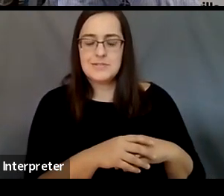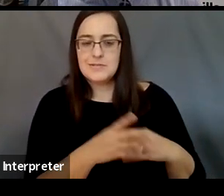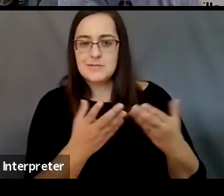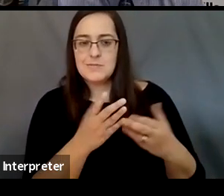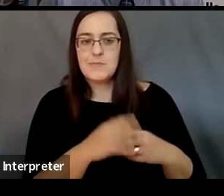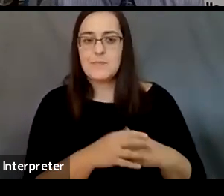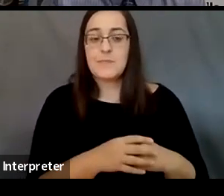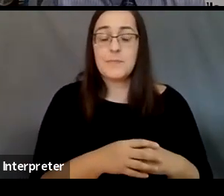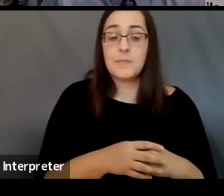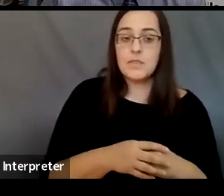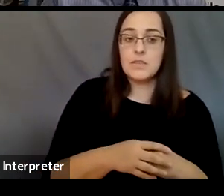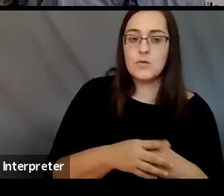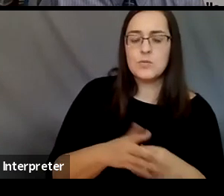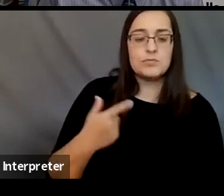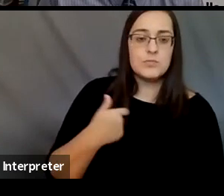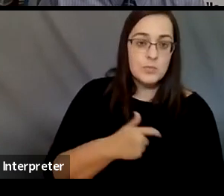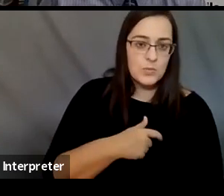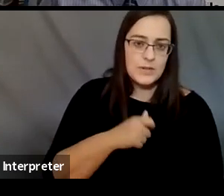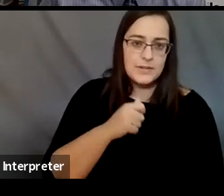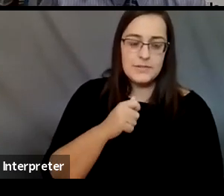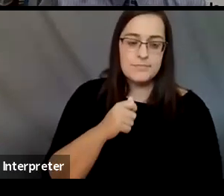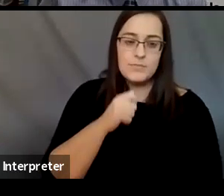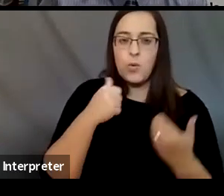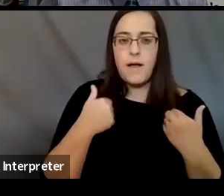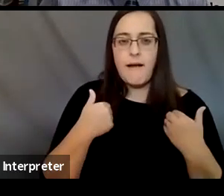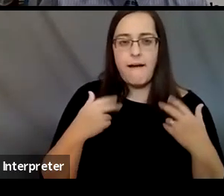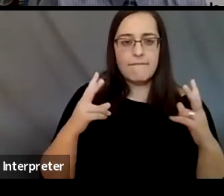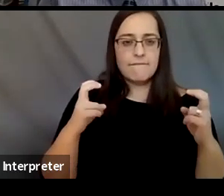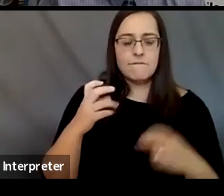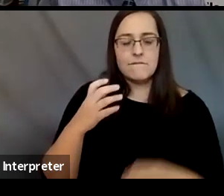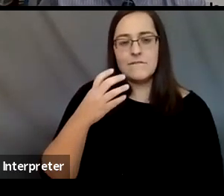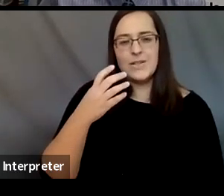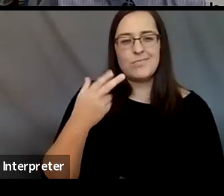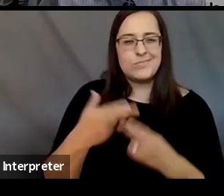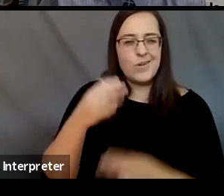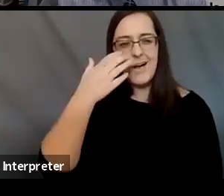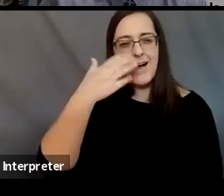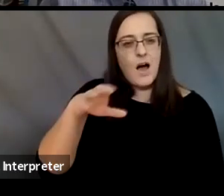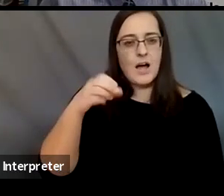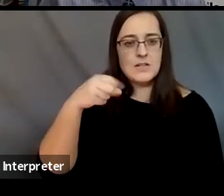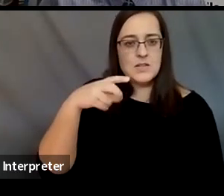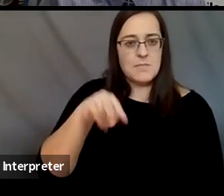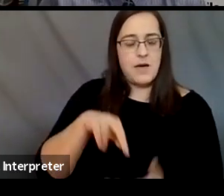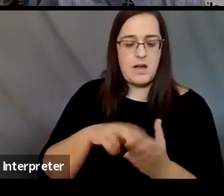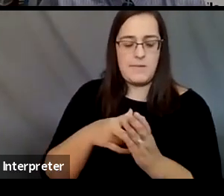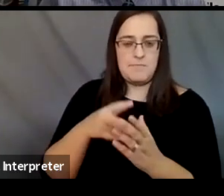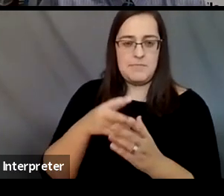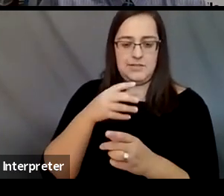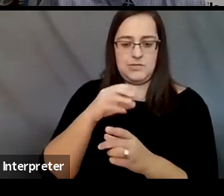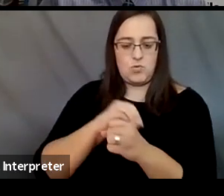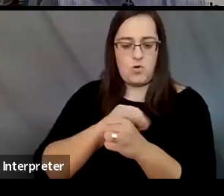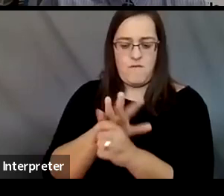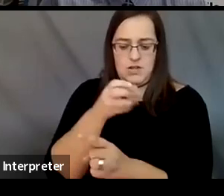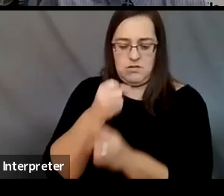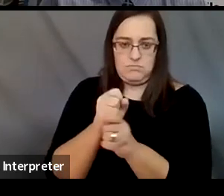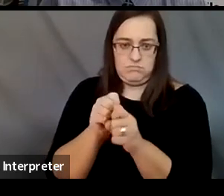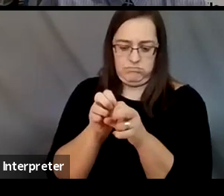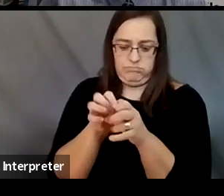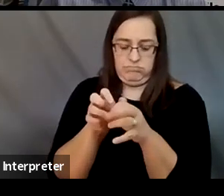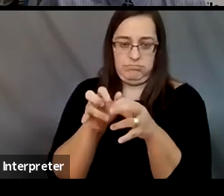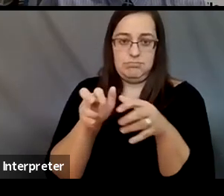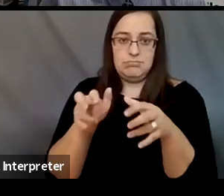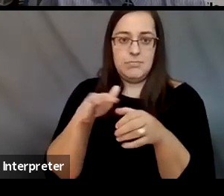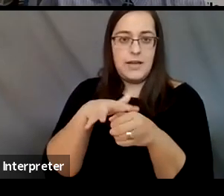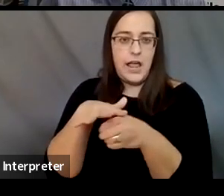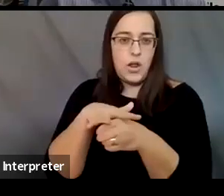So we don't currently have any really large hotspots. I think the main effects that we're